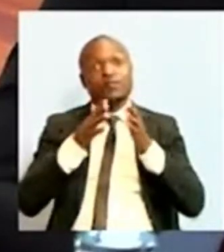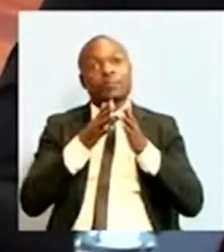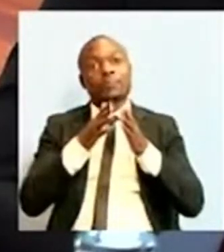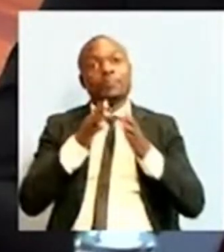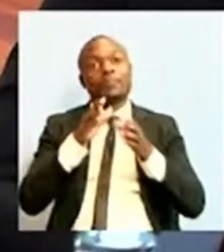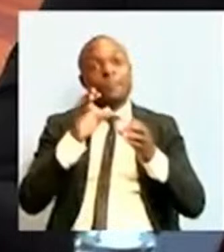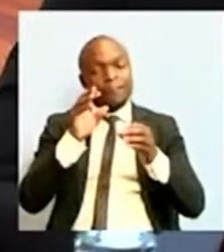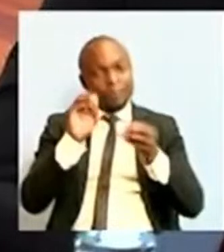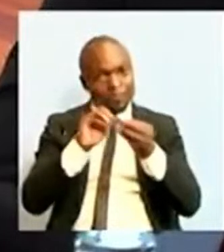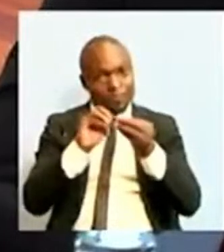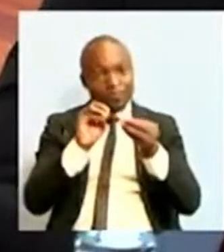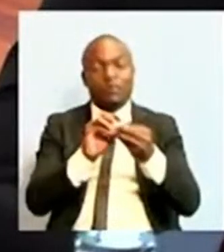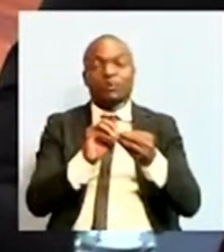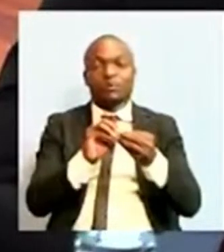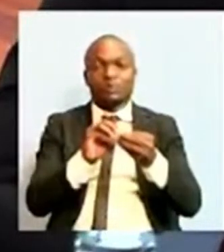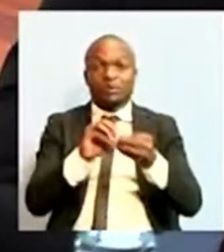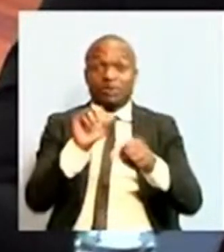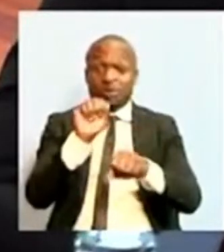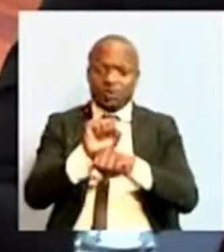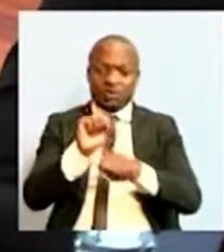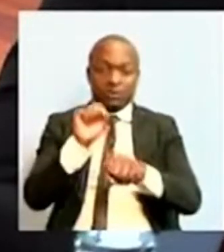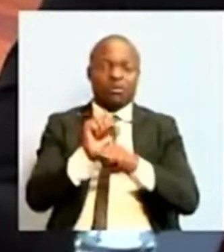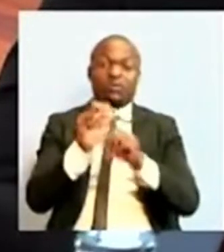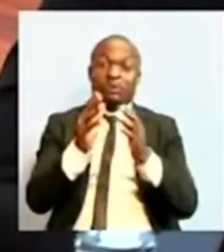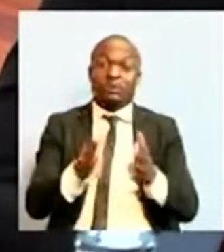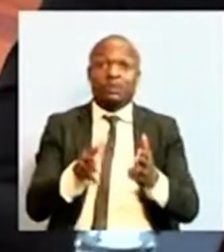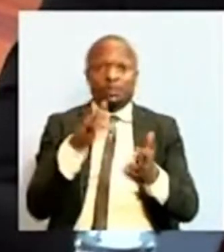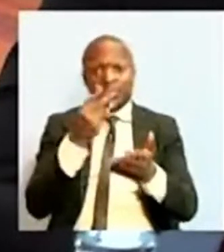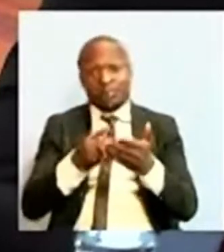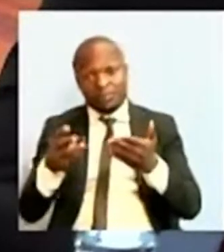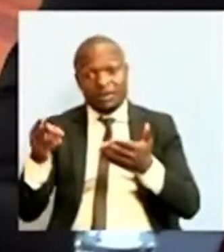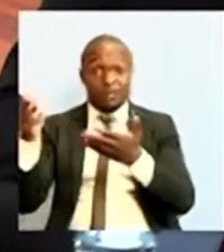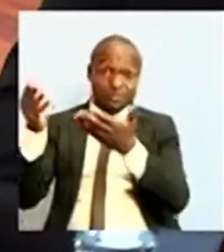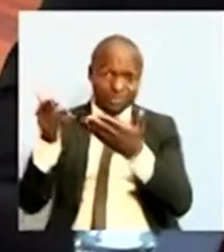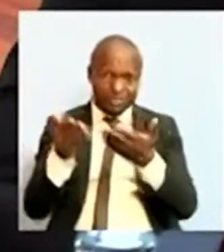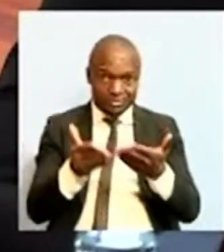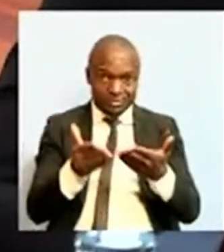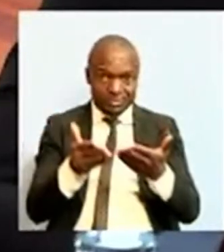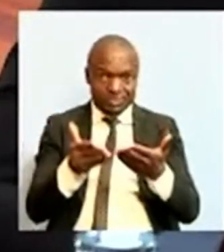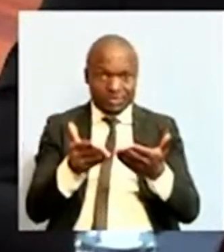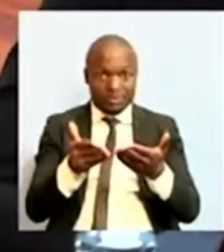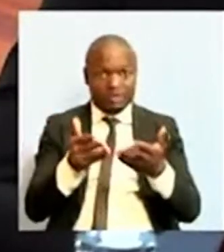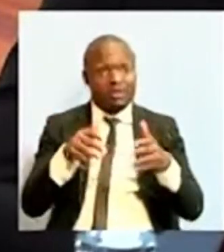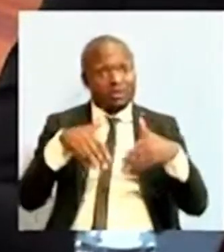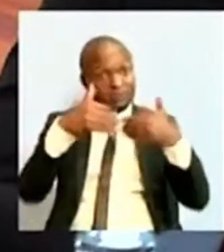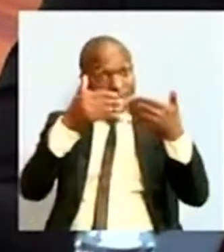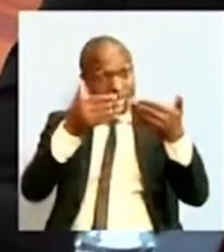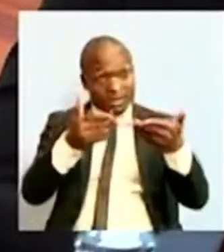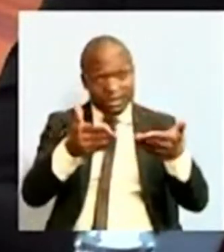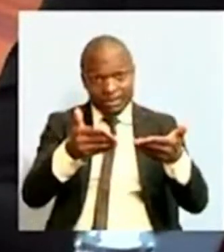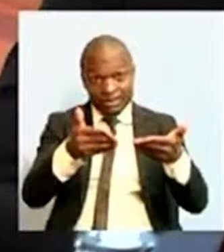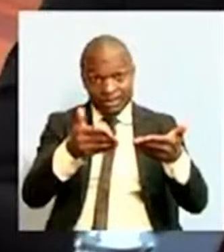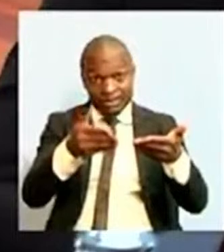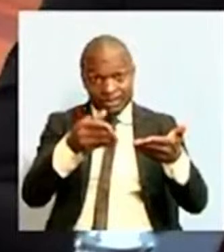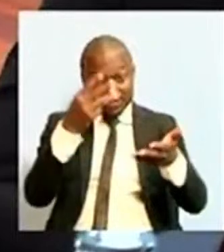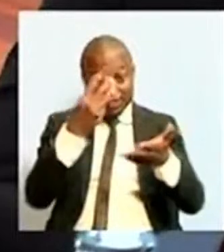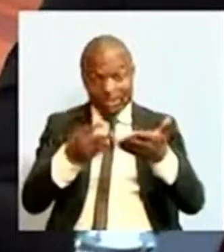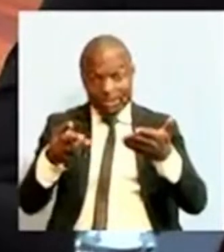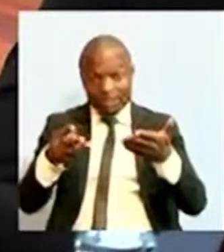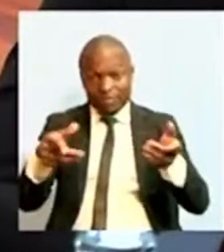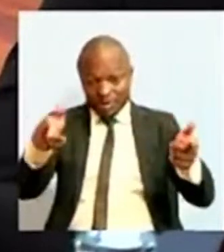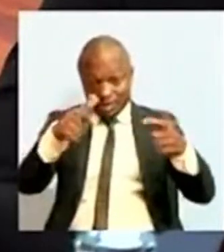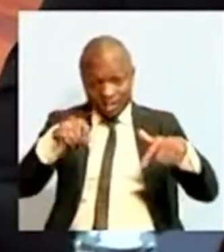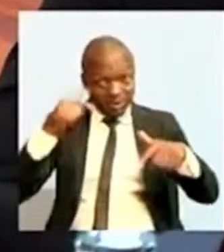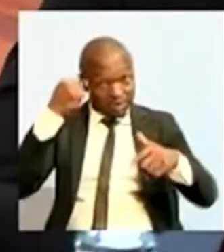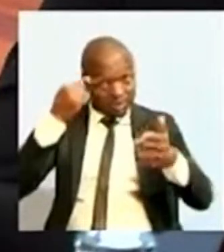It's a matter that we've been actually bringing forth even to our superiors, the Local Government Service Commission. But I think